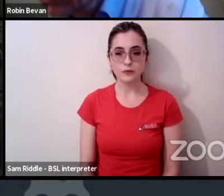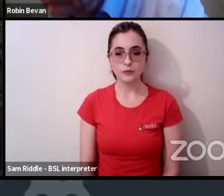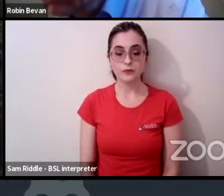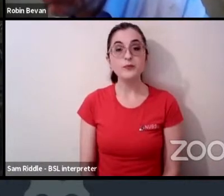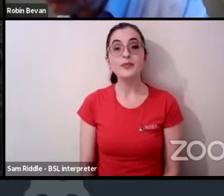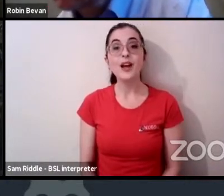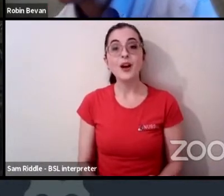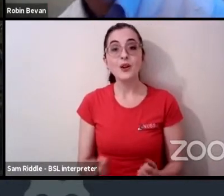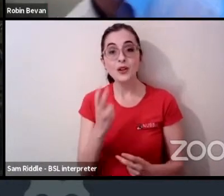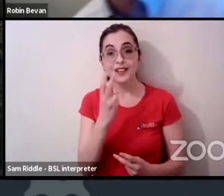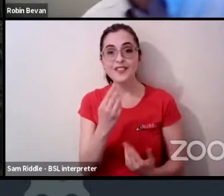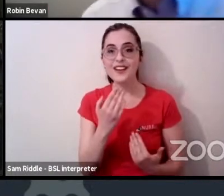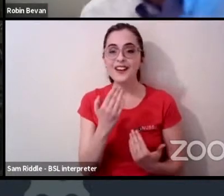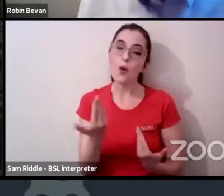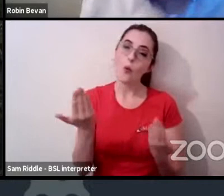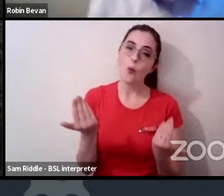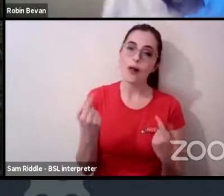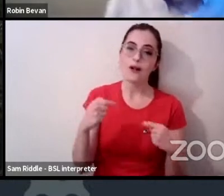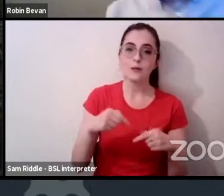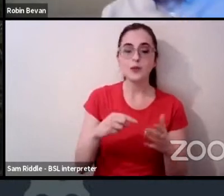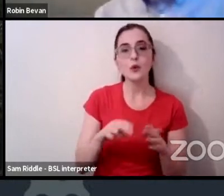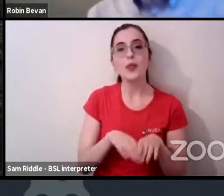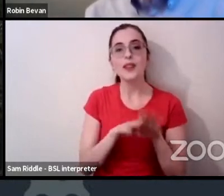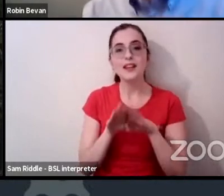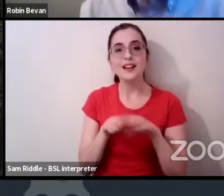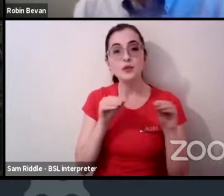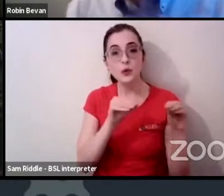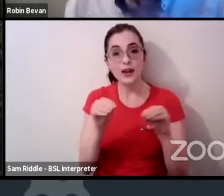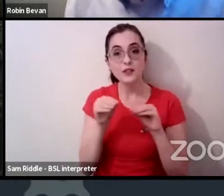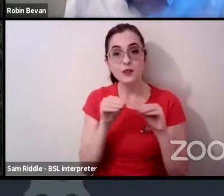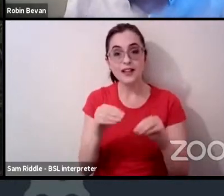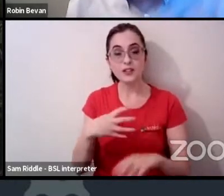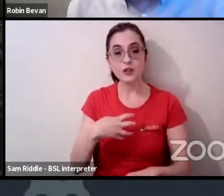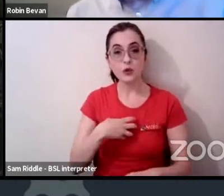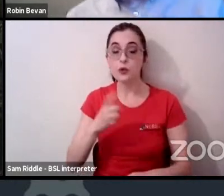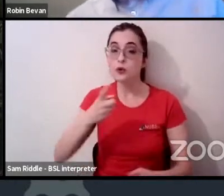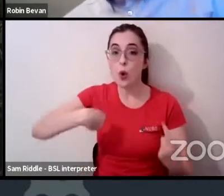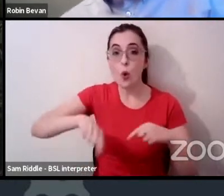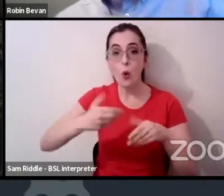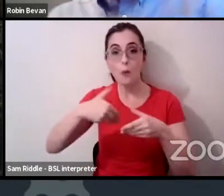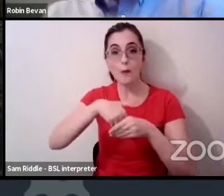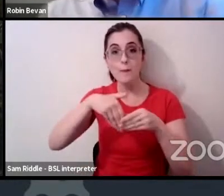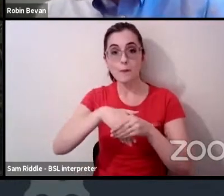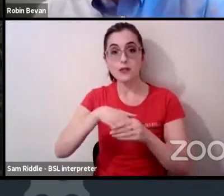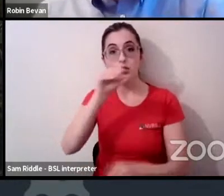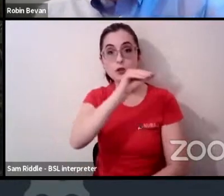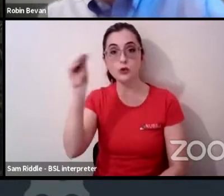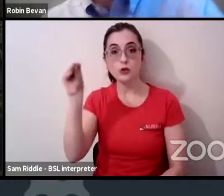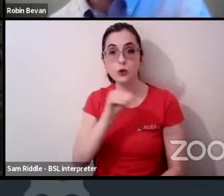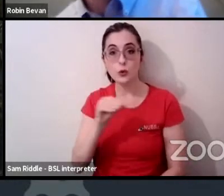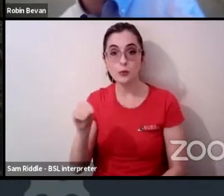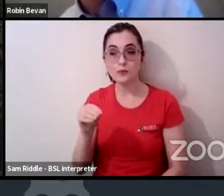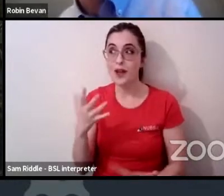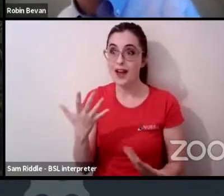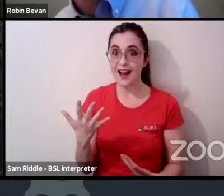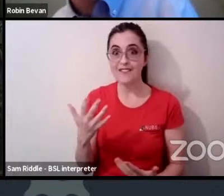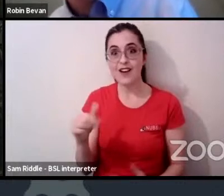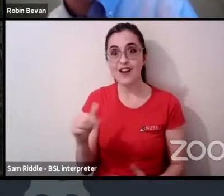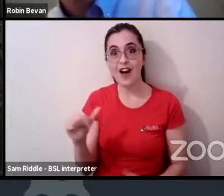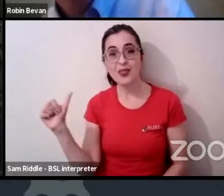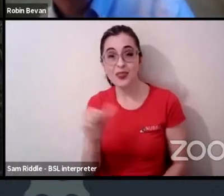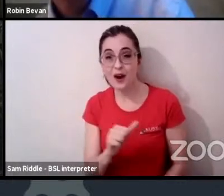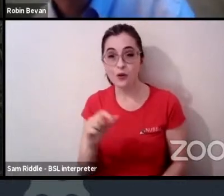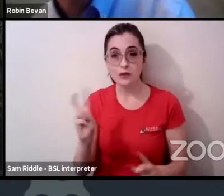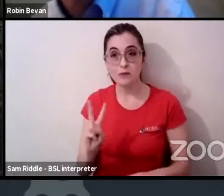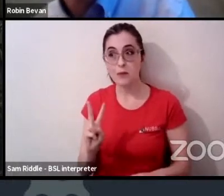Good evening, and welcome to the National Education Union's All Members Call. There's thousands of people on this call and watching on social